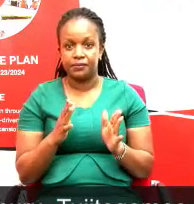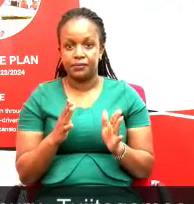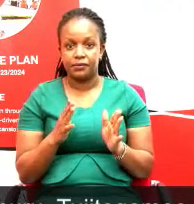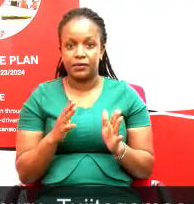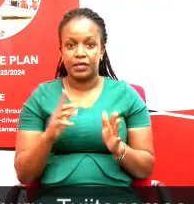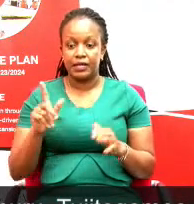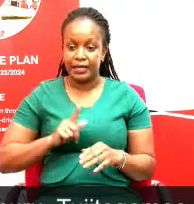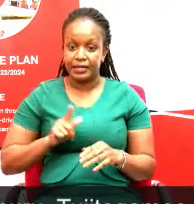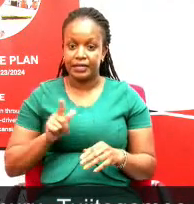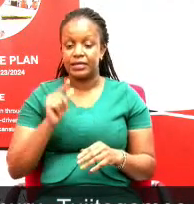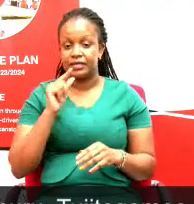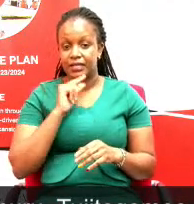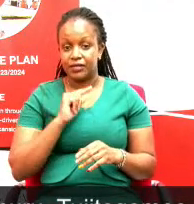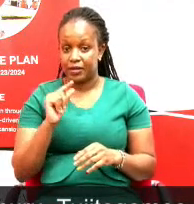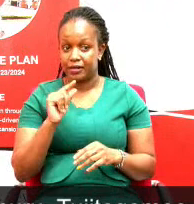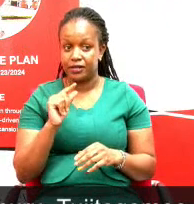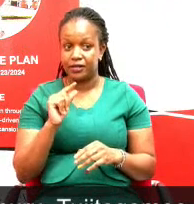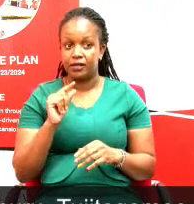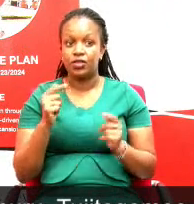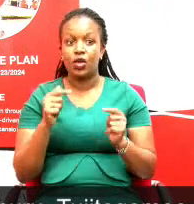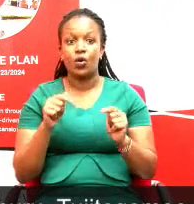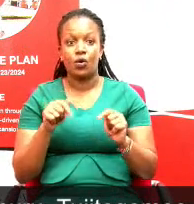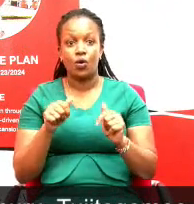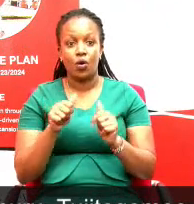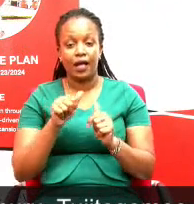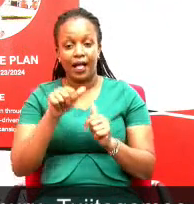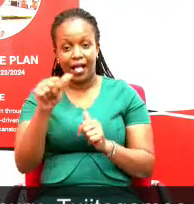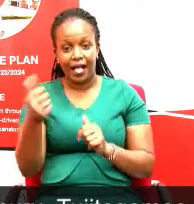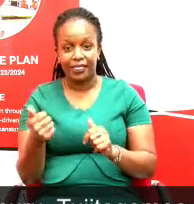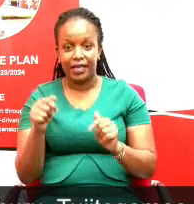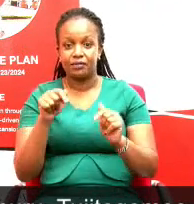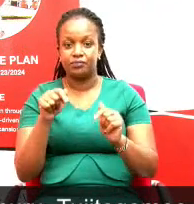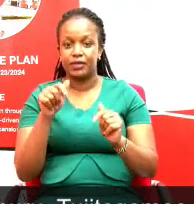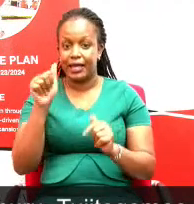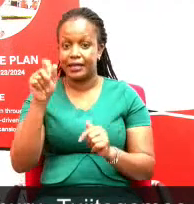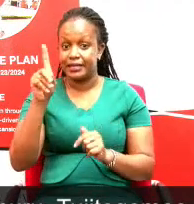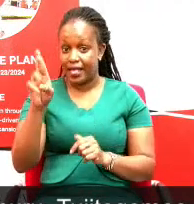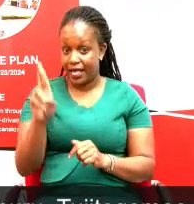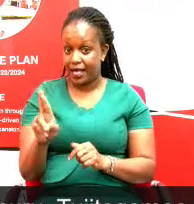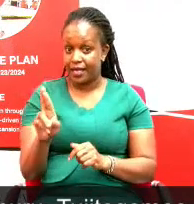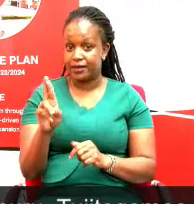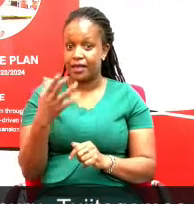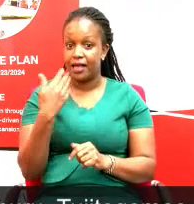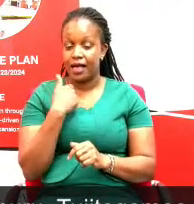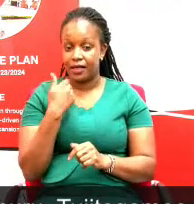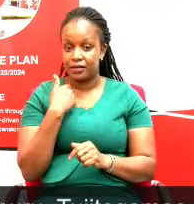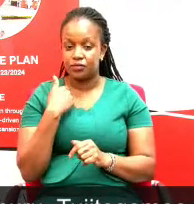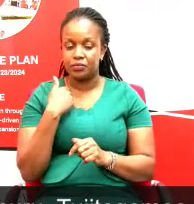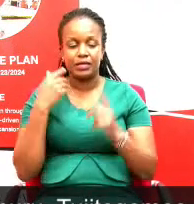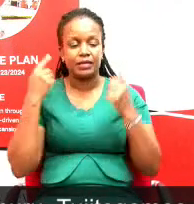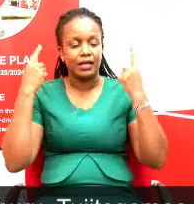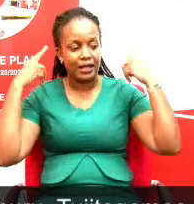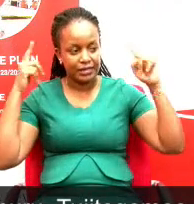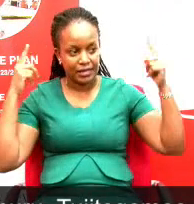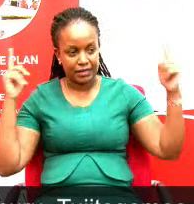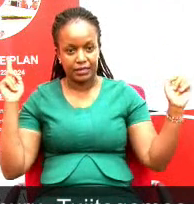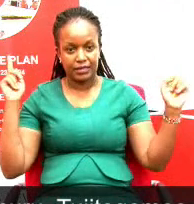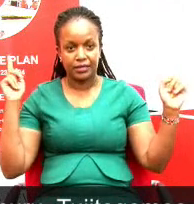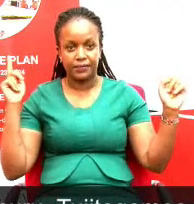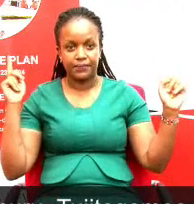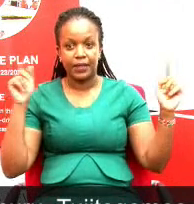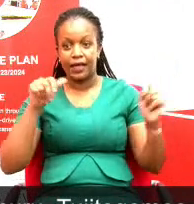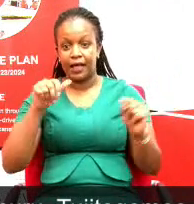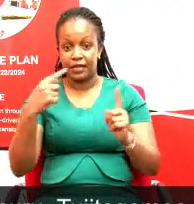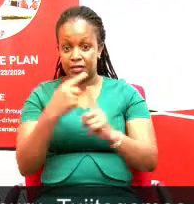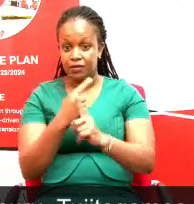Distinguished guests, the alternative dispute resolution mechanism has to a great extent been a success since